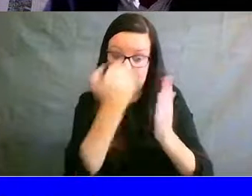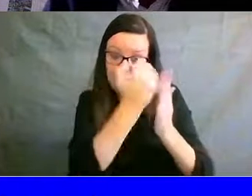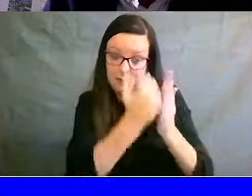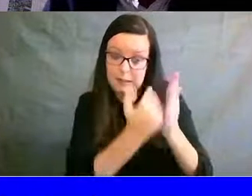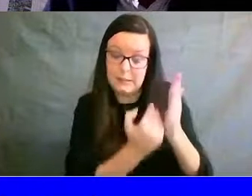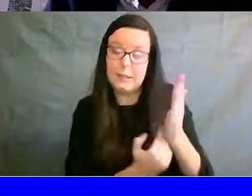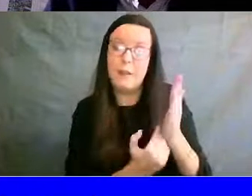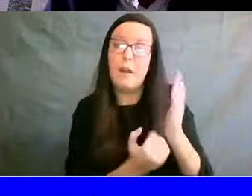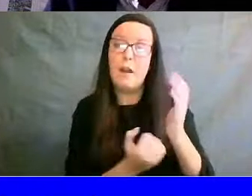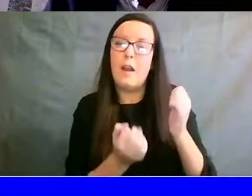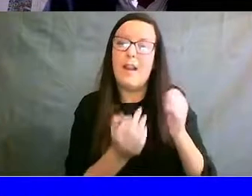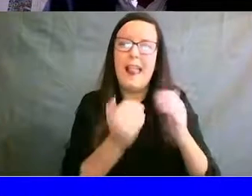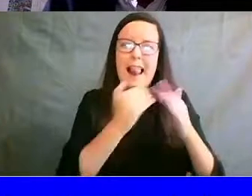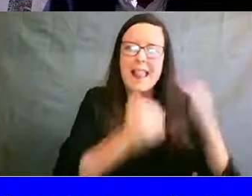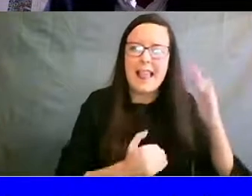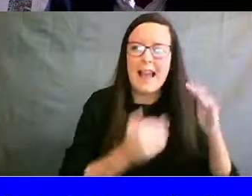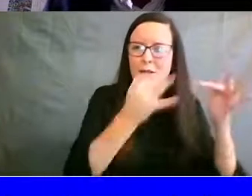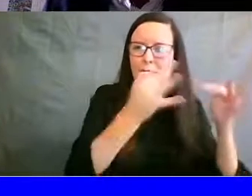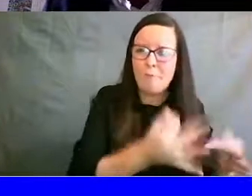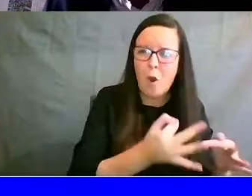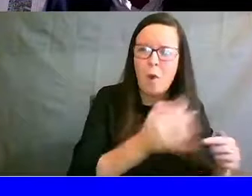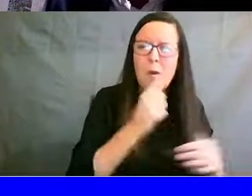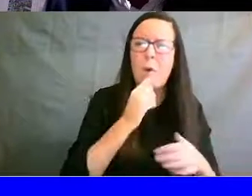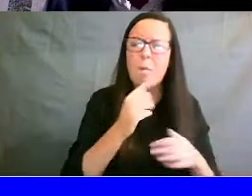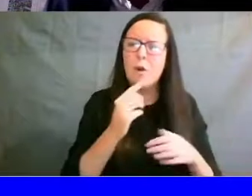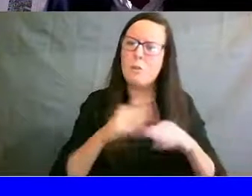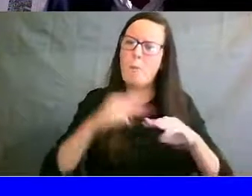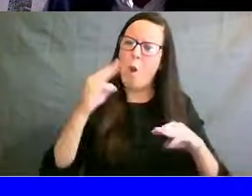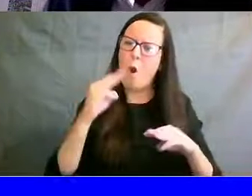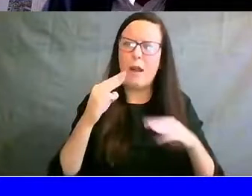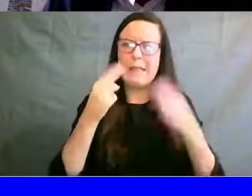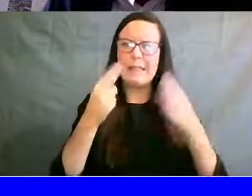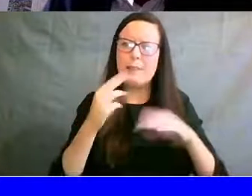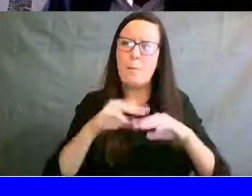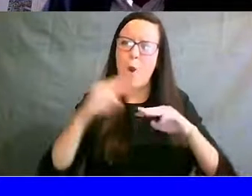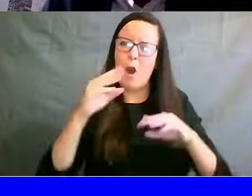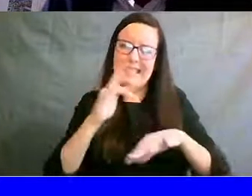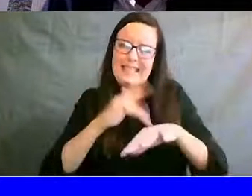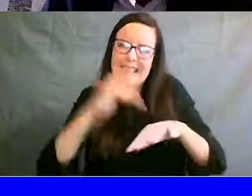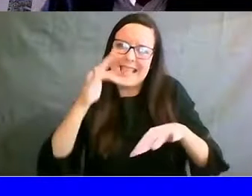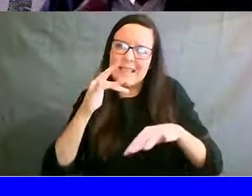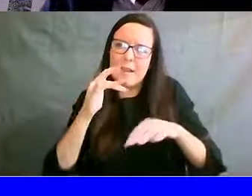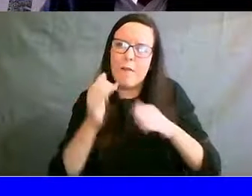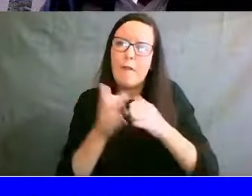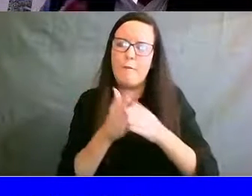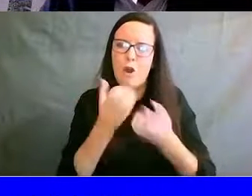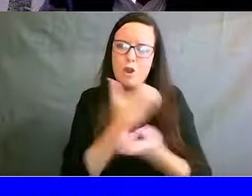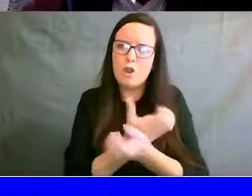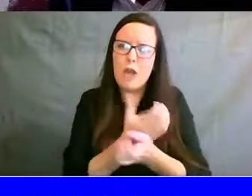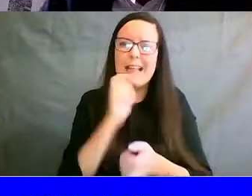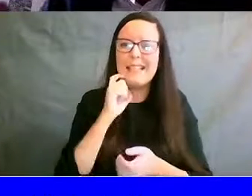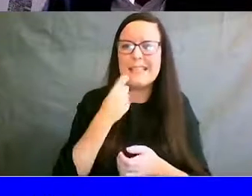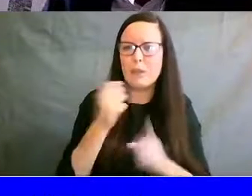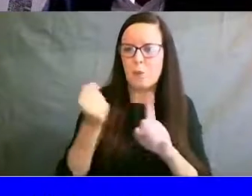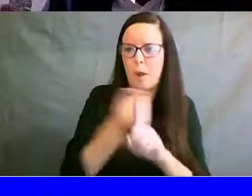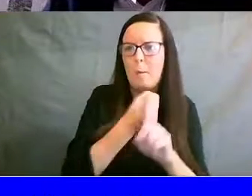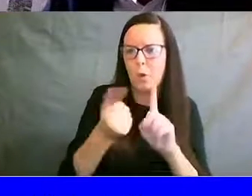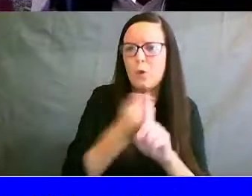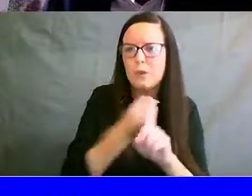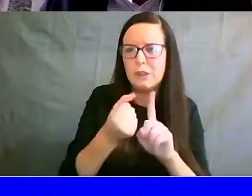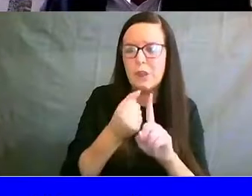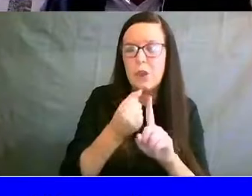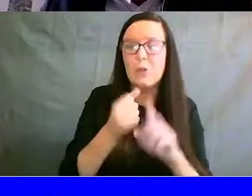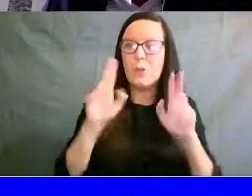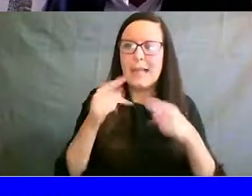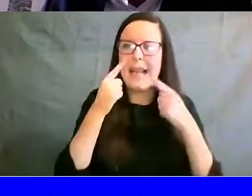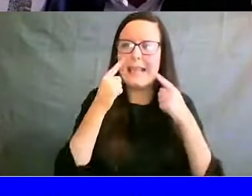less formal and more sensitive for child victims of sexual abuse. So again, what we see is the emphasis has been on the needs of children as